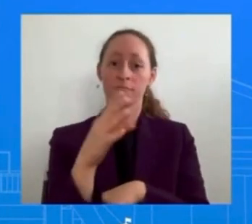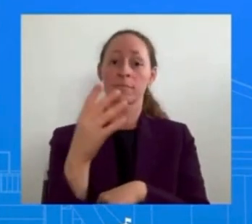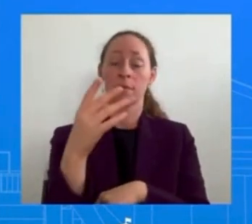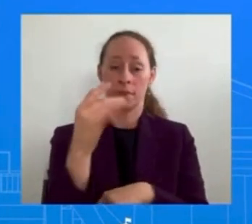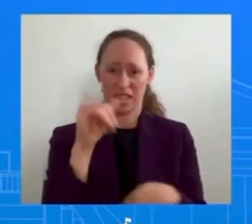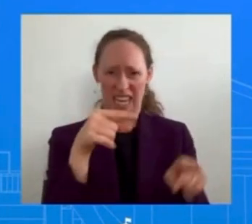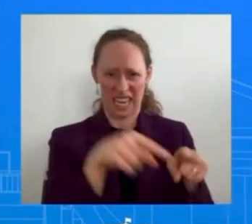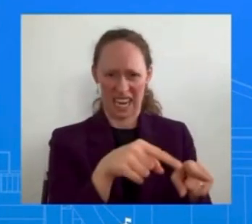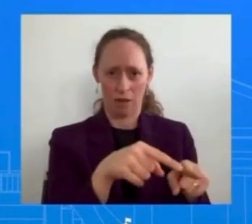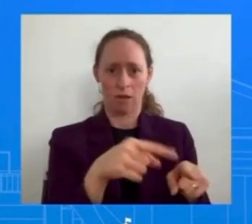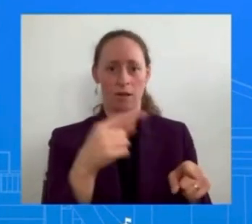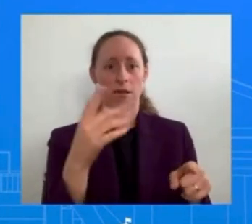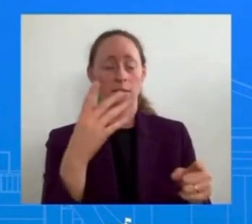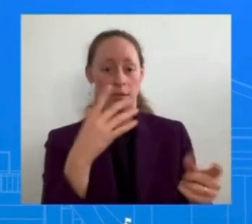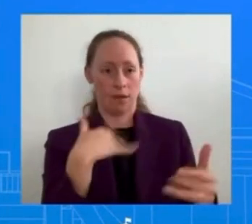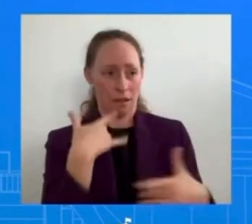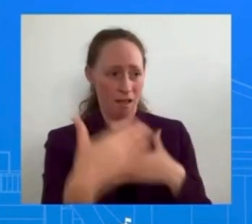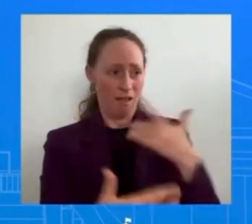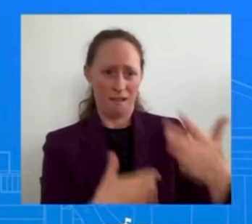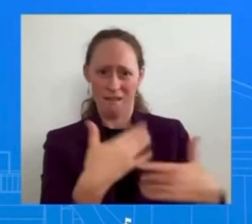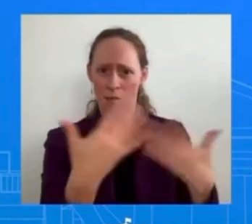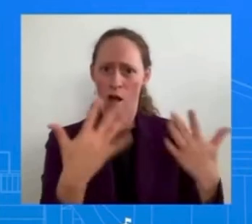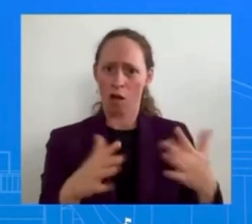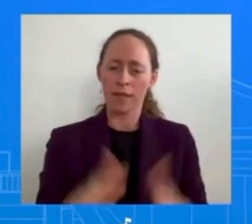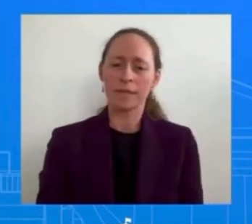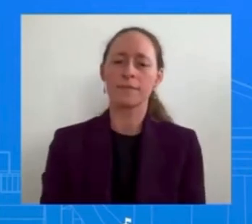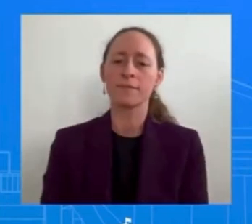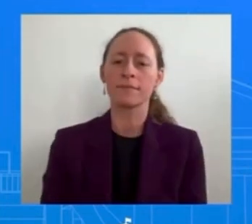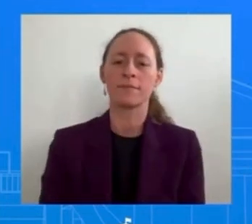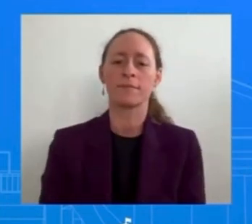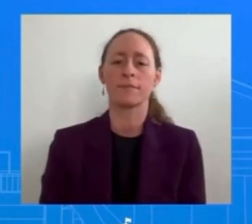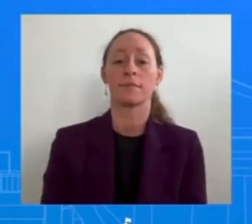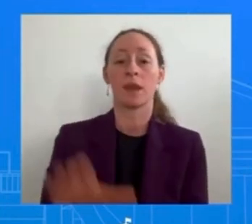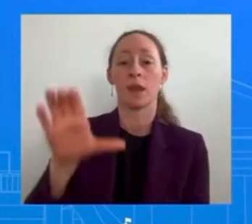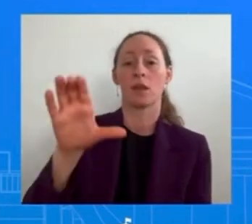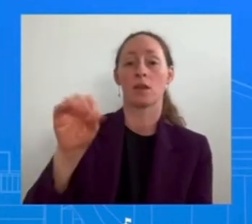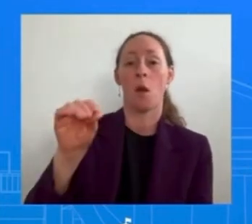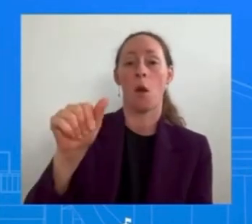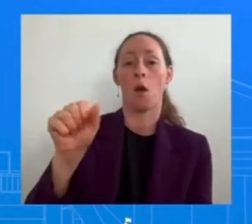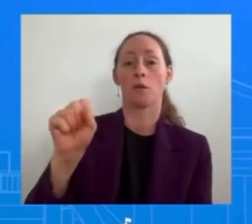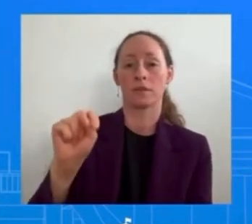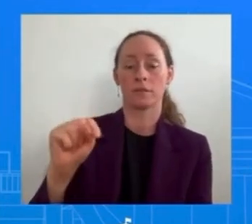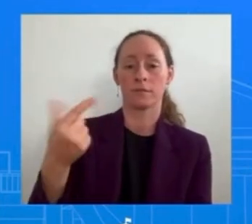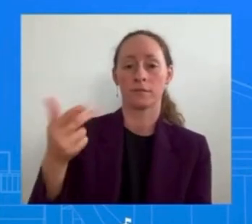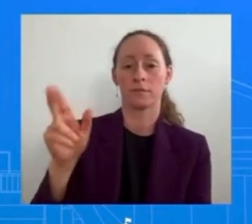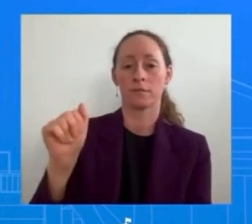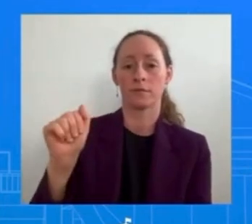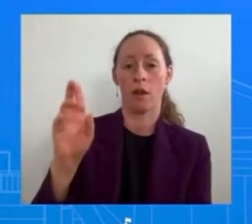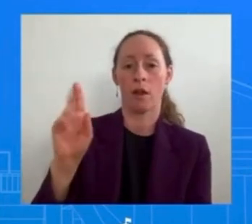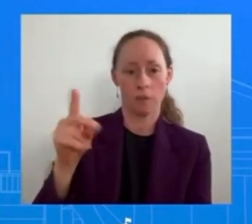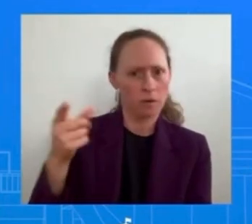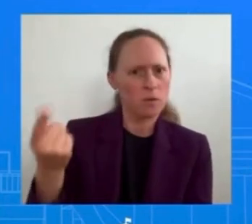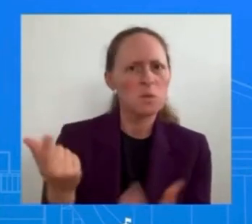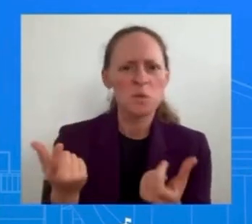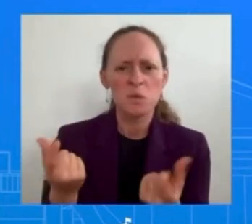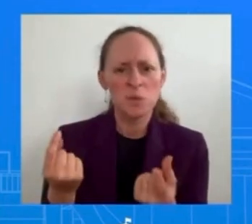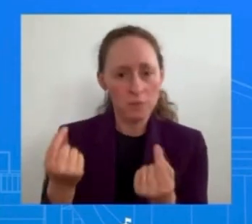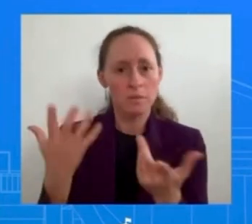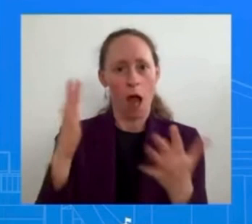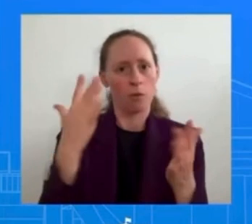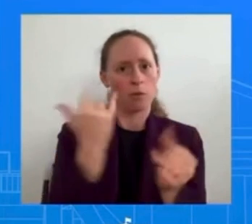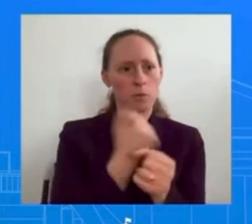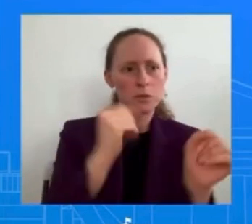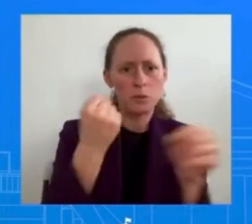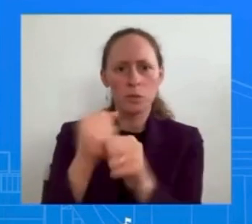conducted 17 rescues that day and supported 40 additional rescues. And so they were there Tuesday helping